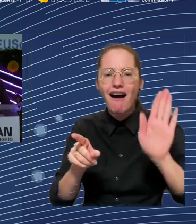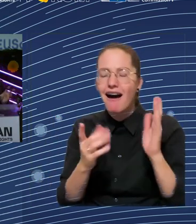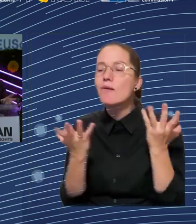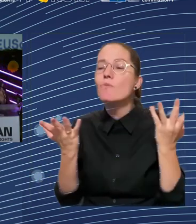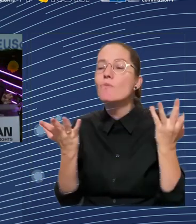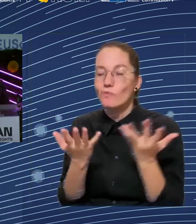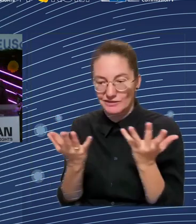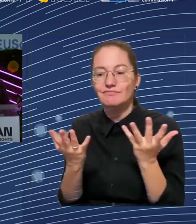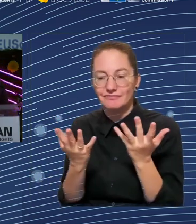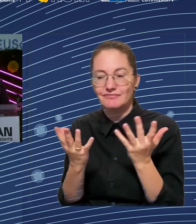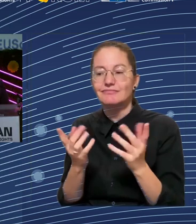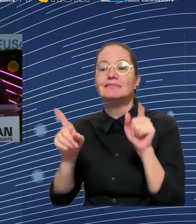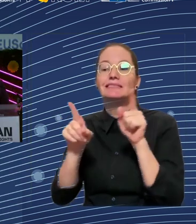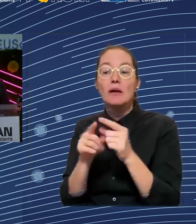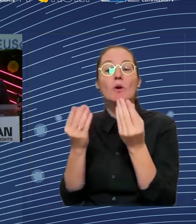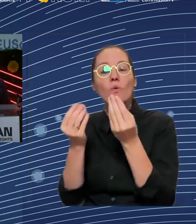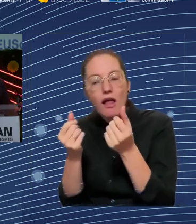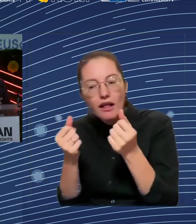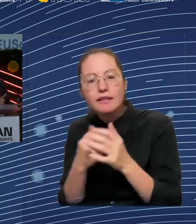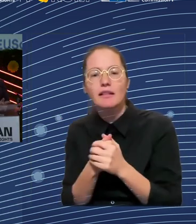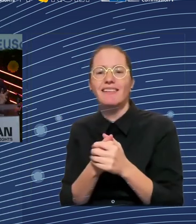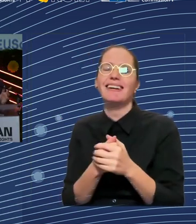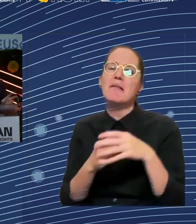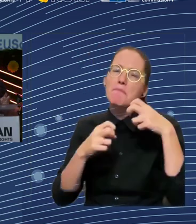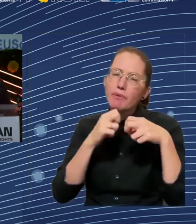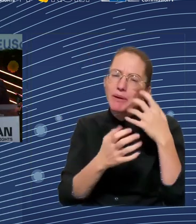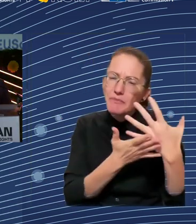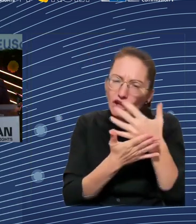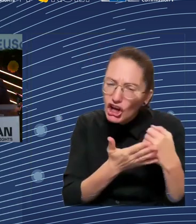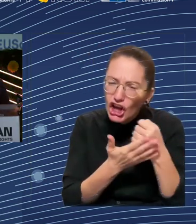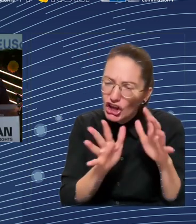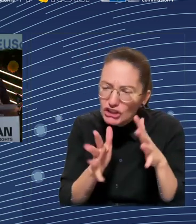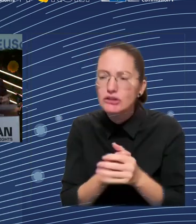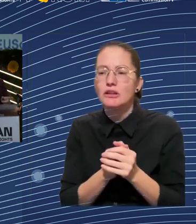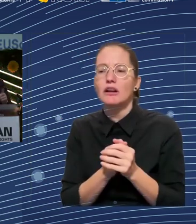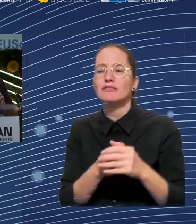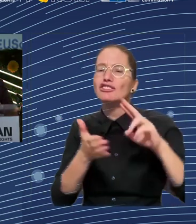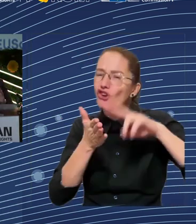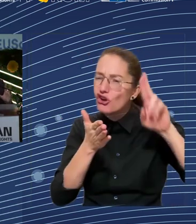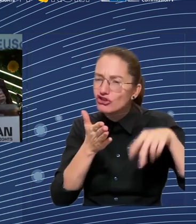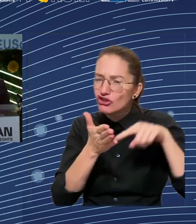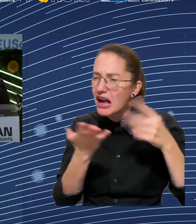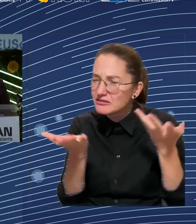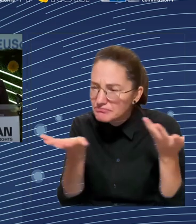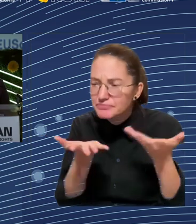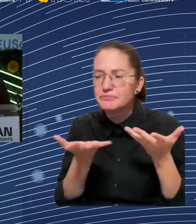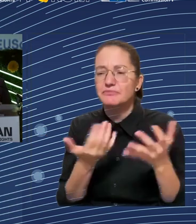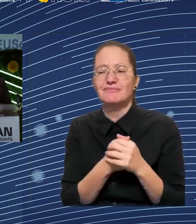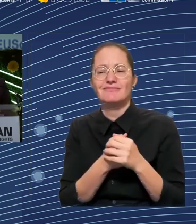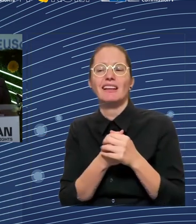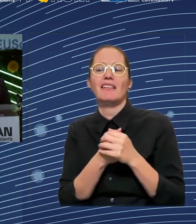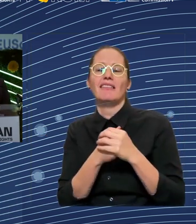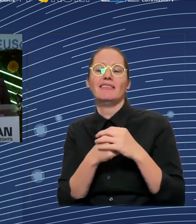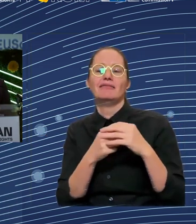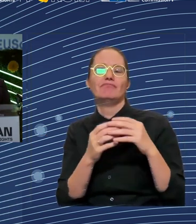wanted to see how occupations and sectors fare across these three factors. So in short, and we start with the box on the left,